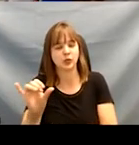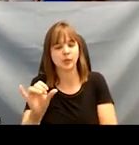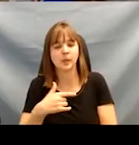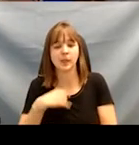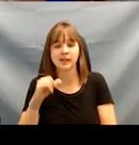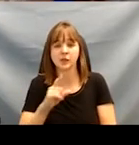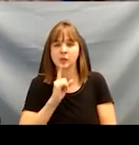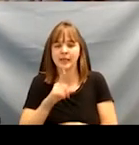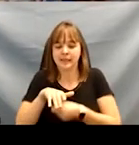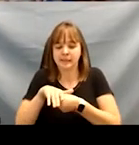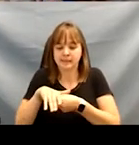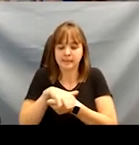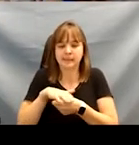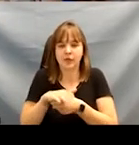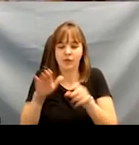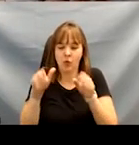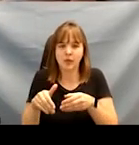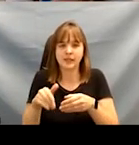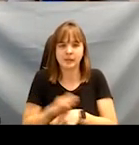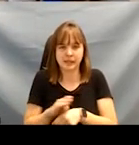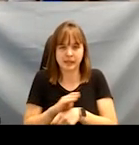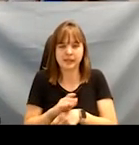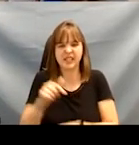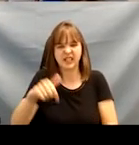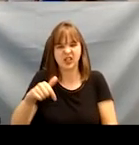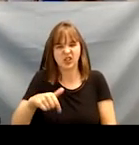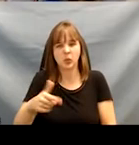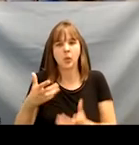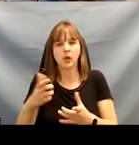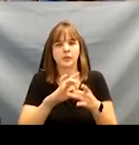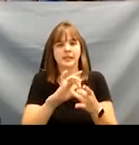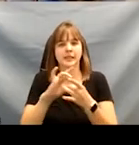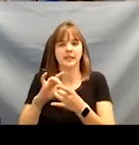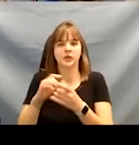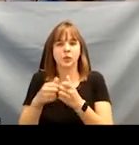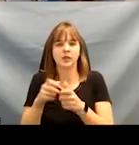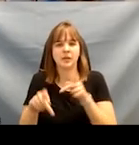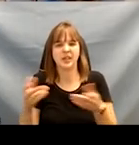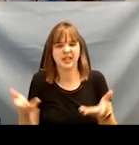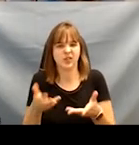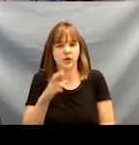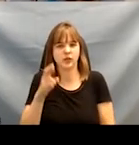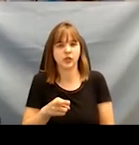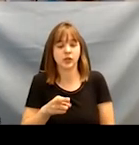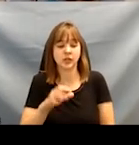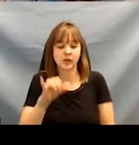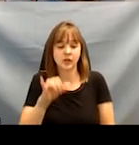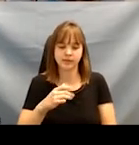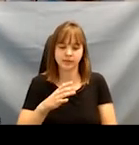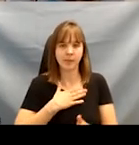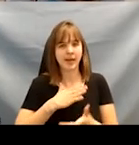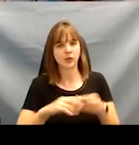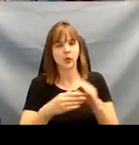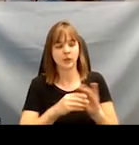know, try and serve the community around us and connect with people as much as possible. So that's kind of where we started and where we're at